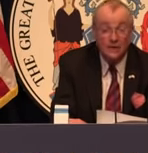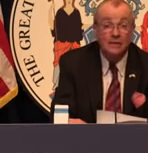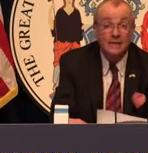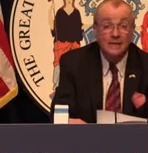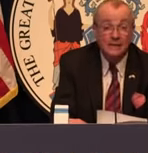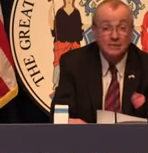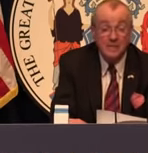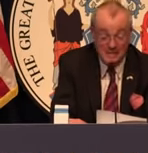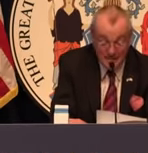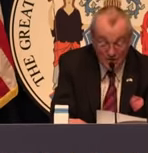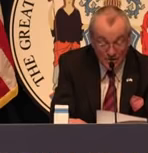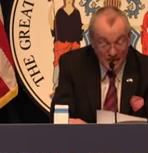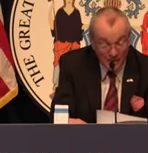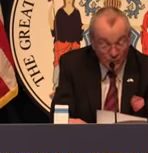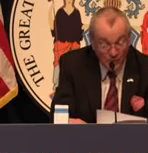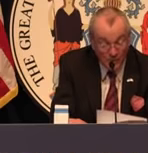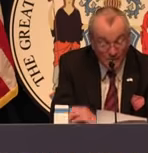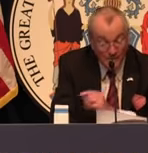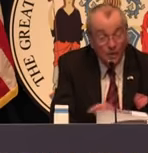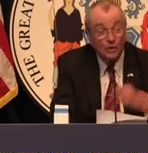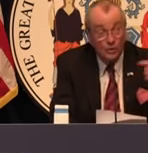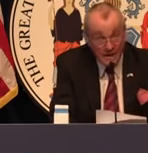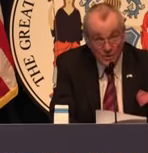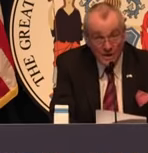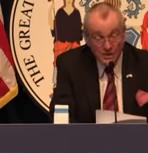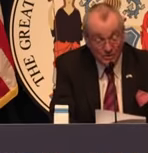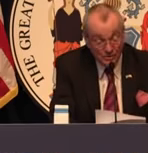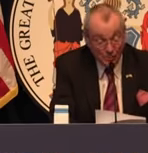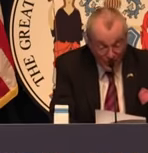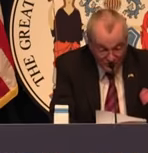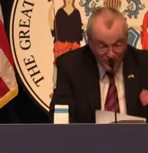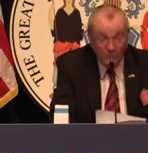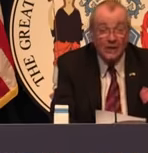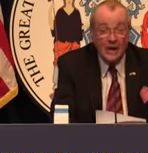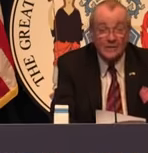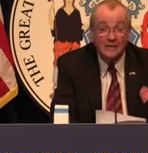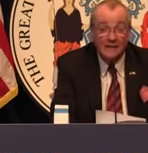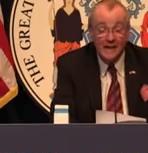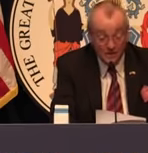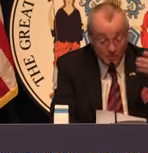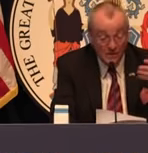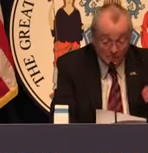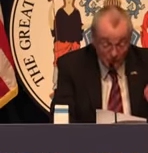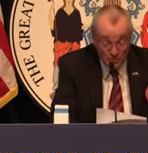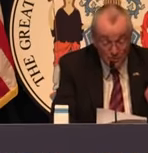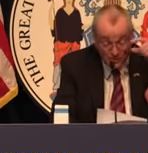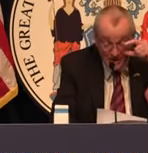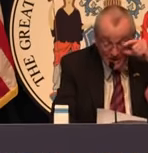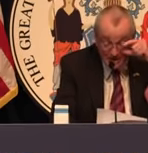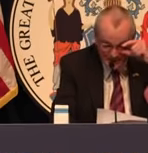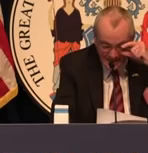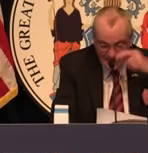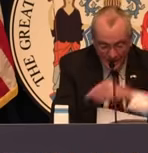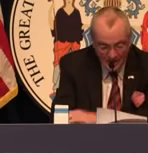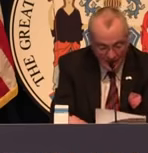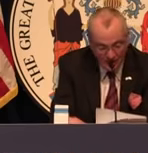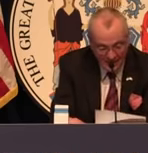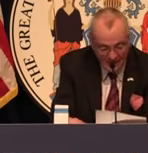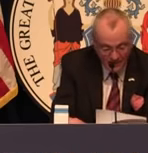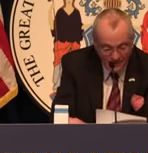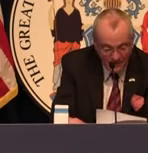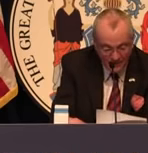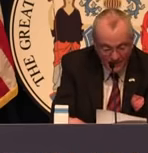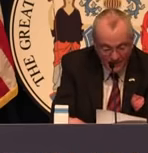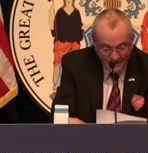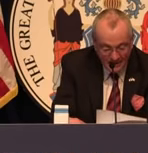had the honor of speaking yesterday, and 21 great-grandchildren, one of whom is Ava, age 12, who was with Greg, and I had the honor of